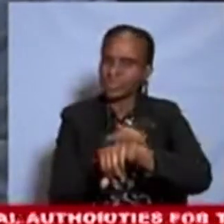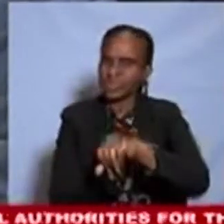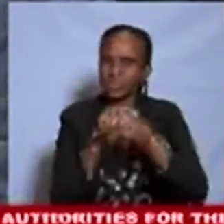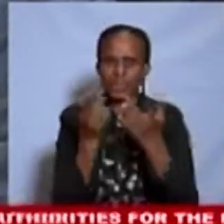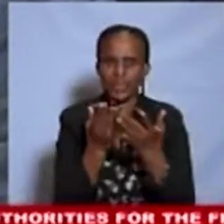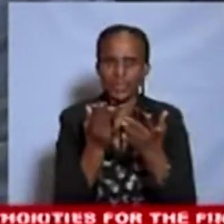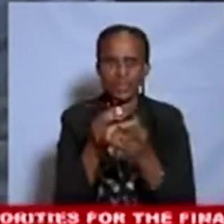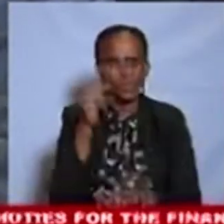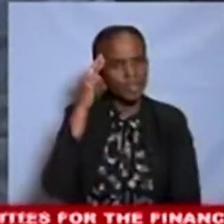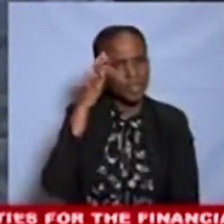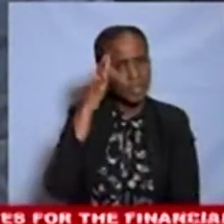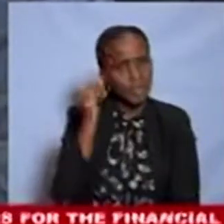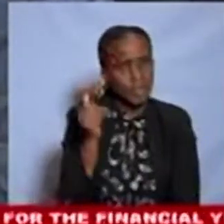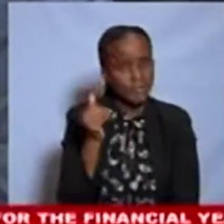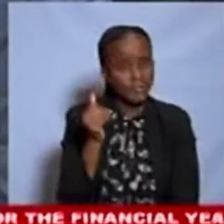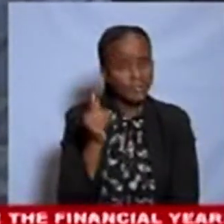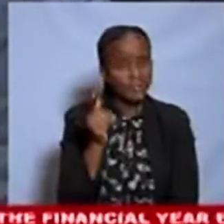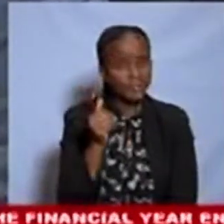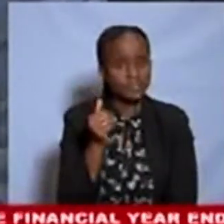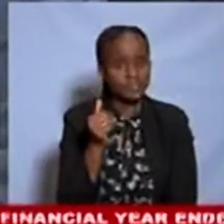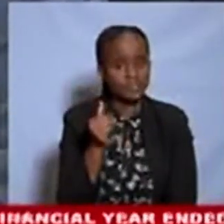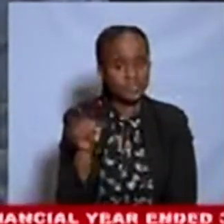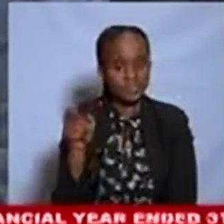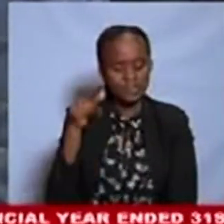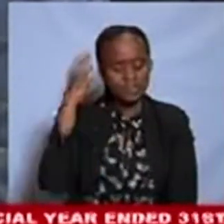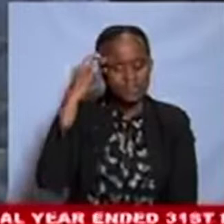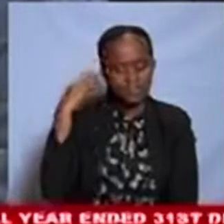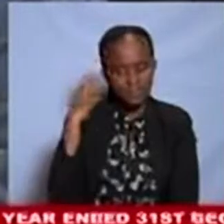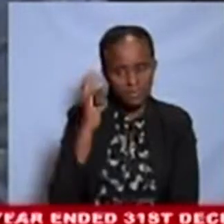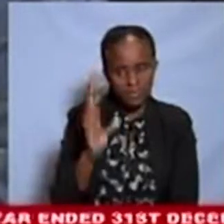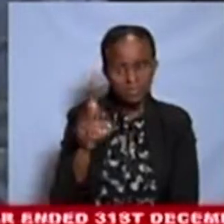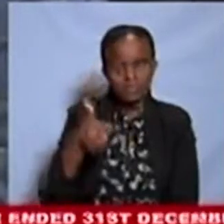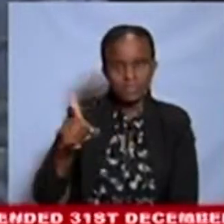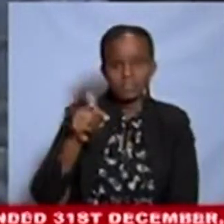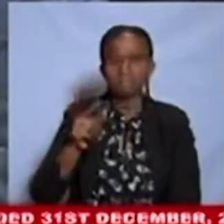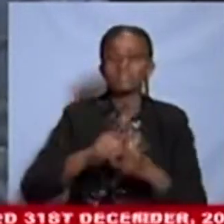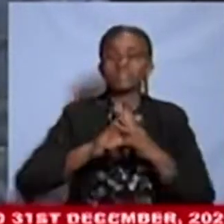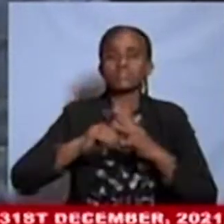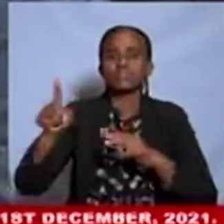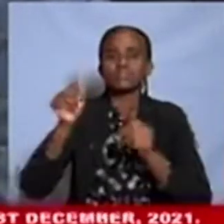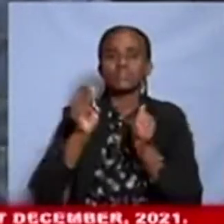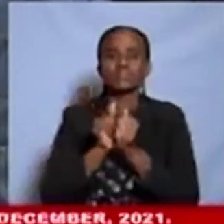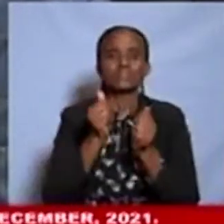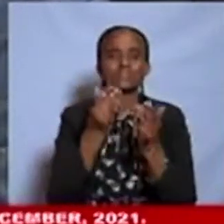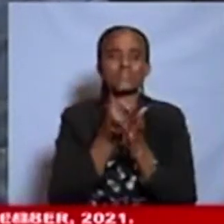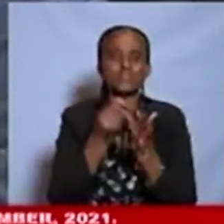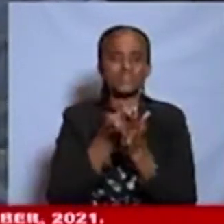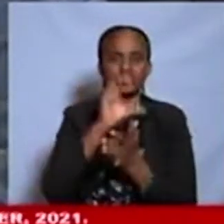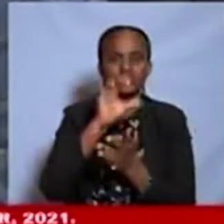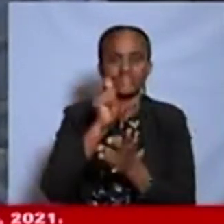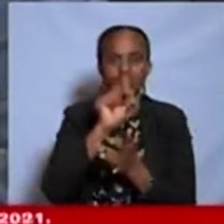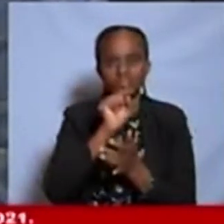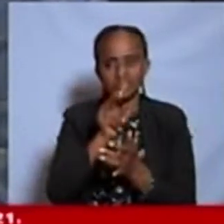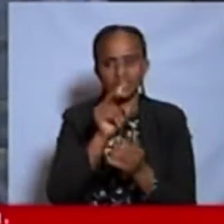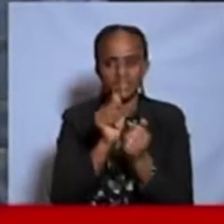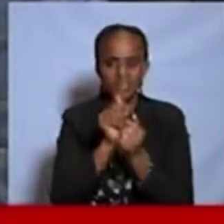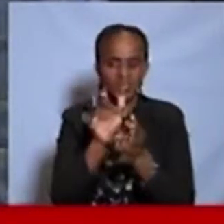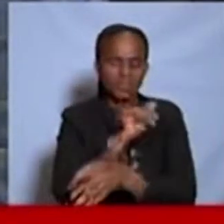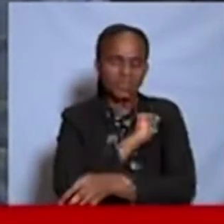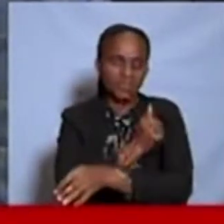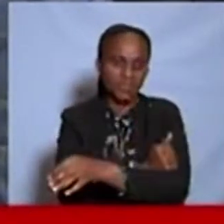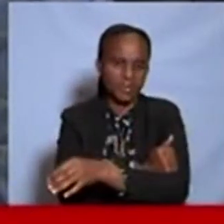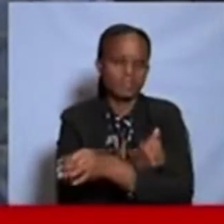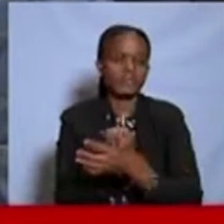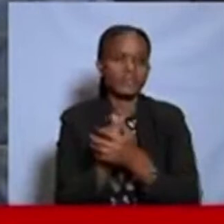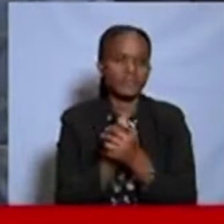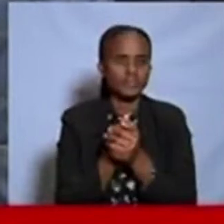The reason was the officer went away with the cash without authority.